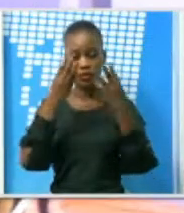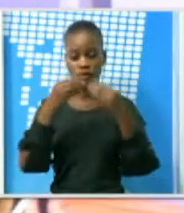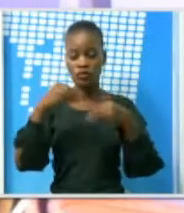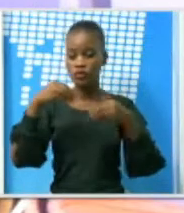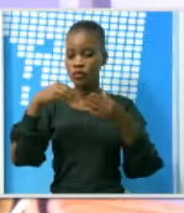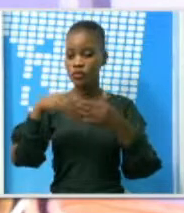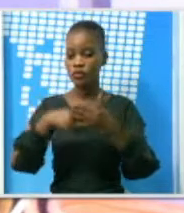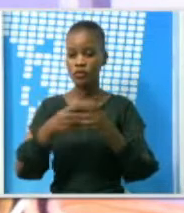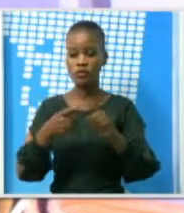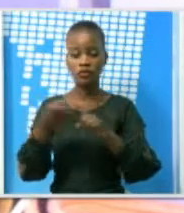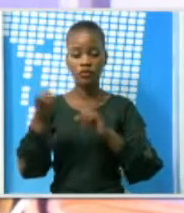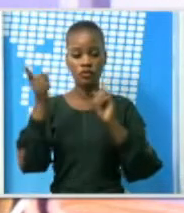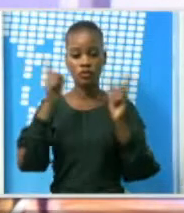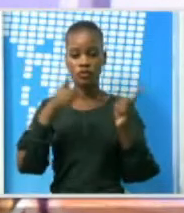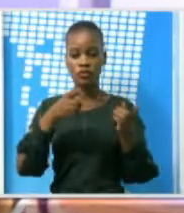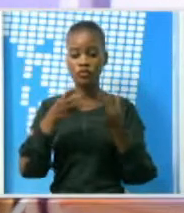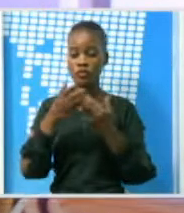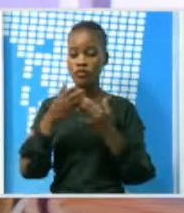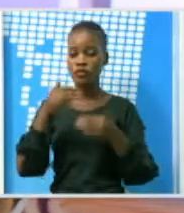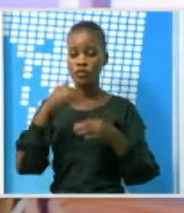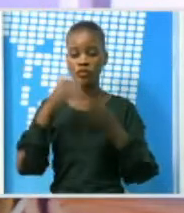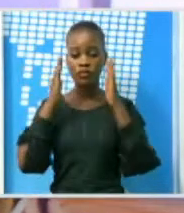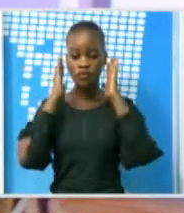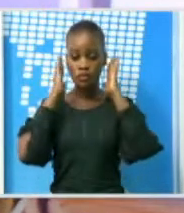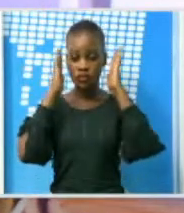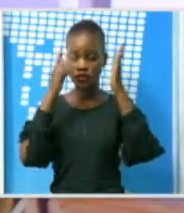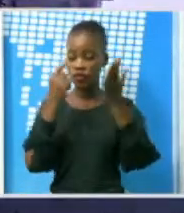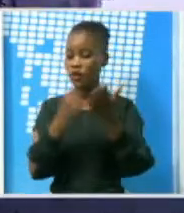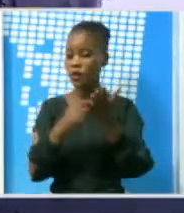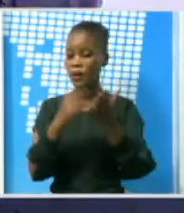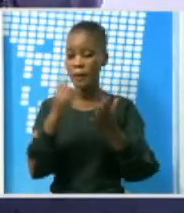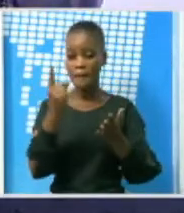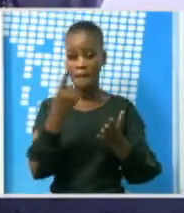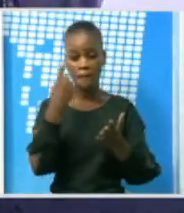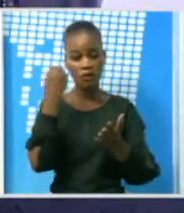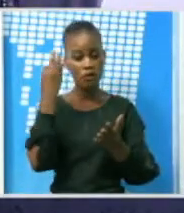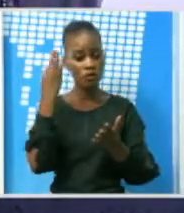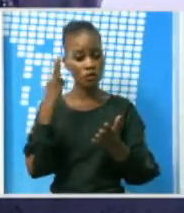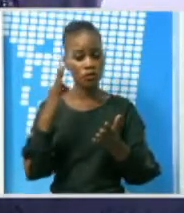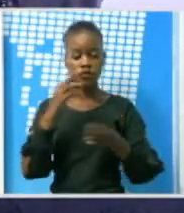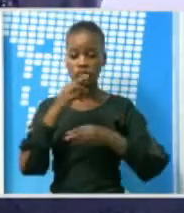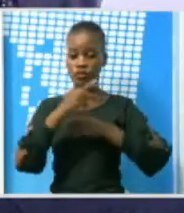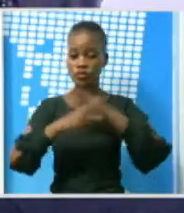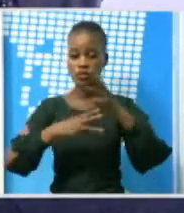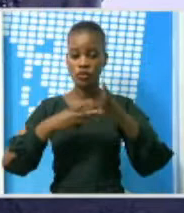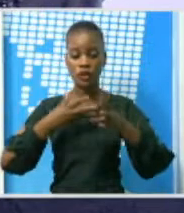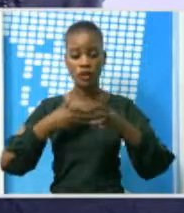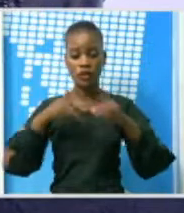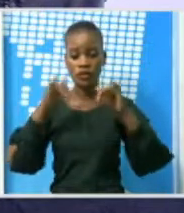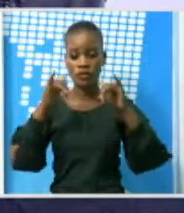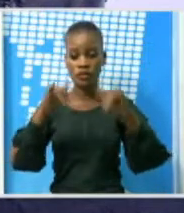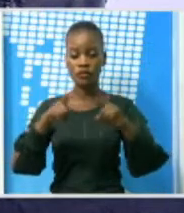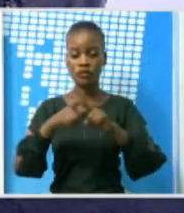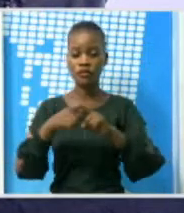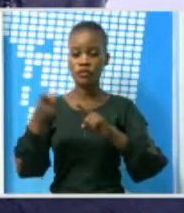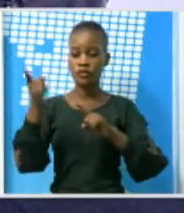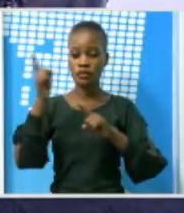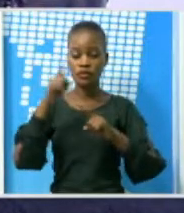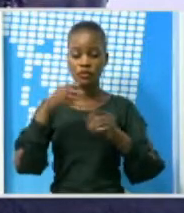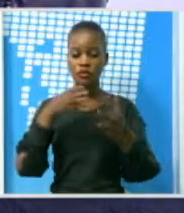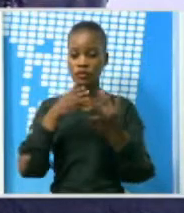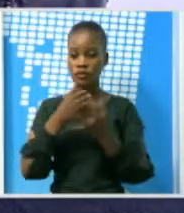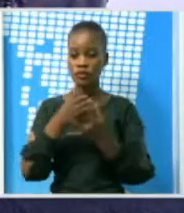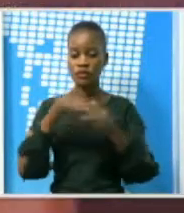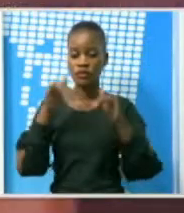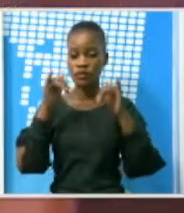the Swedish Embassy in Uganda plans to make Uganda the first sub-Saharan nation to have a floating solar system through a